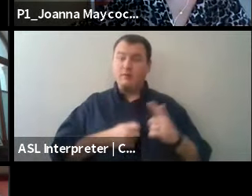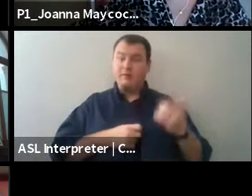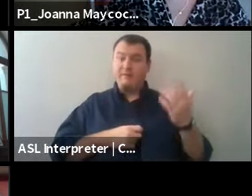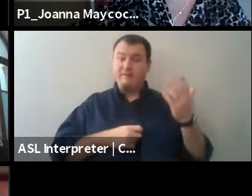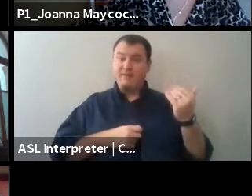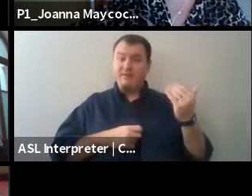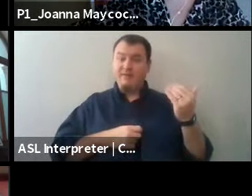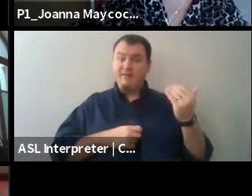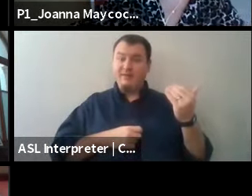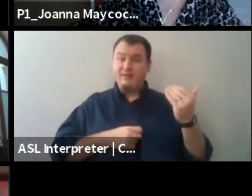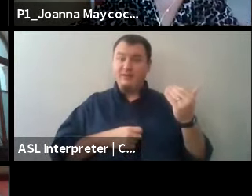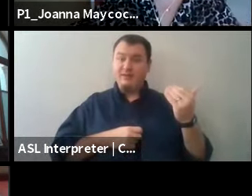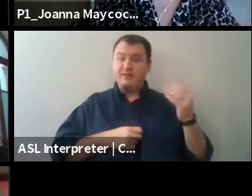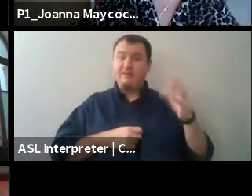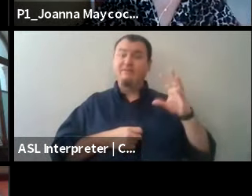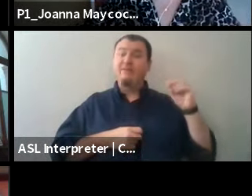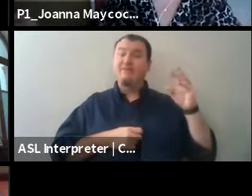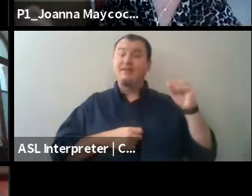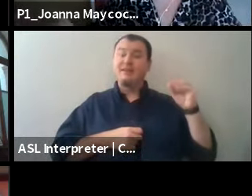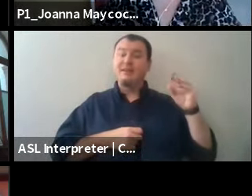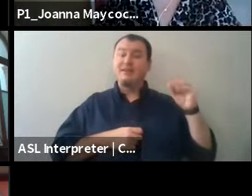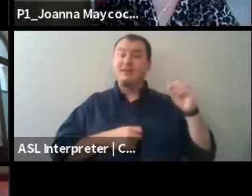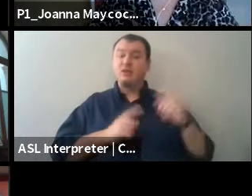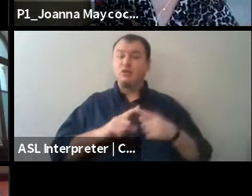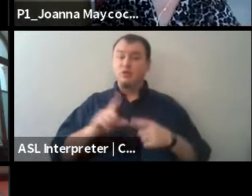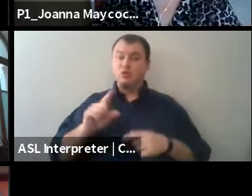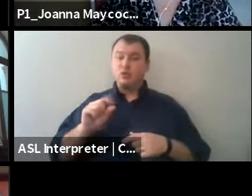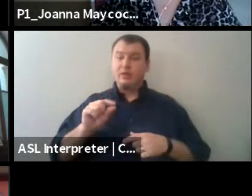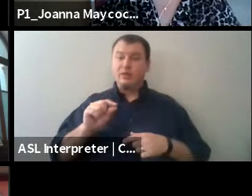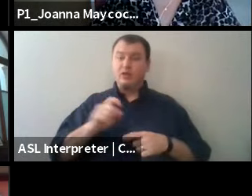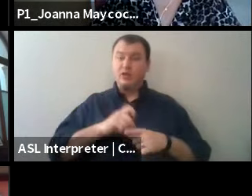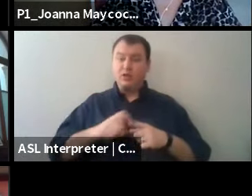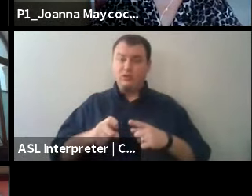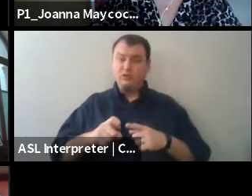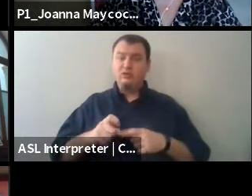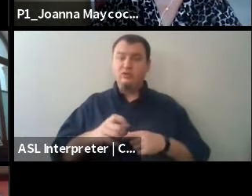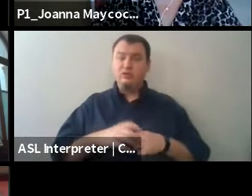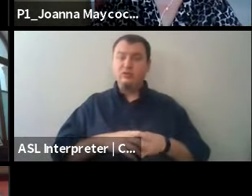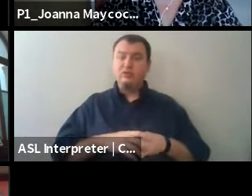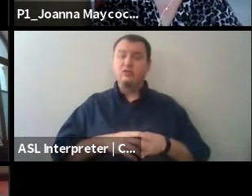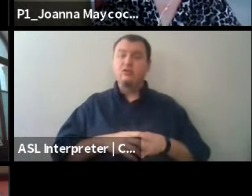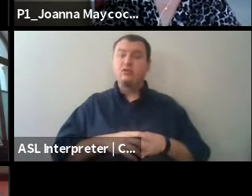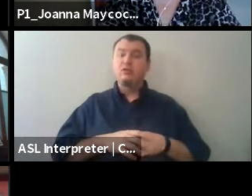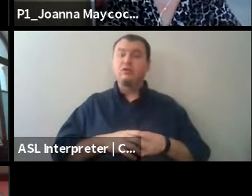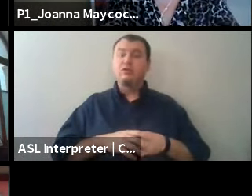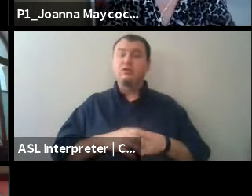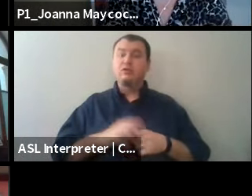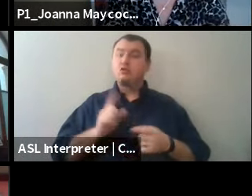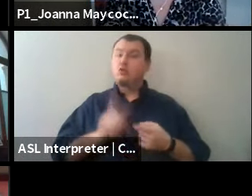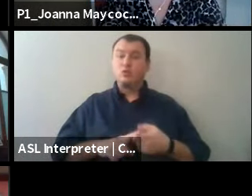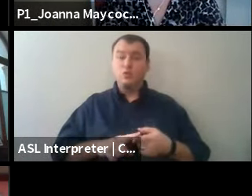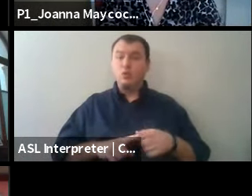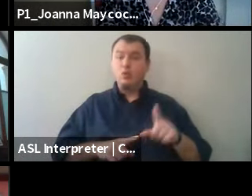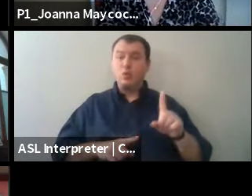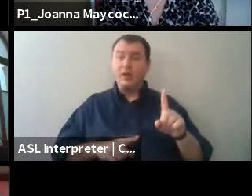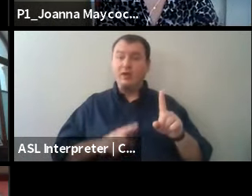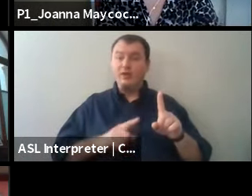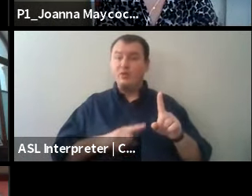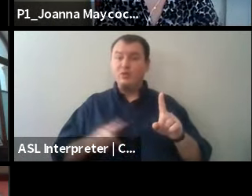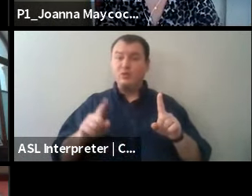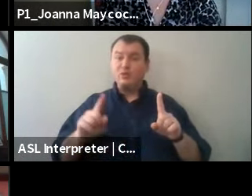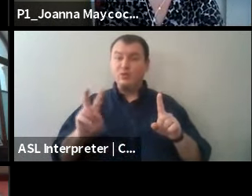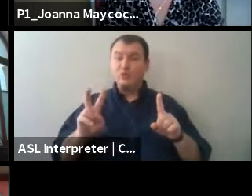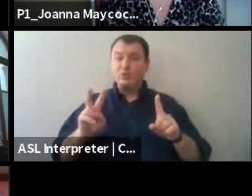20 calls, which were coming in a day on a normal situation, they dropped down to one or two calls. And we were like, phew,